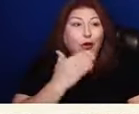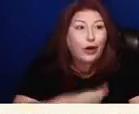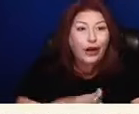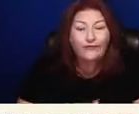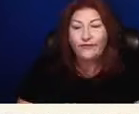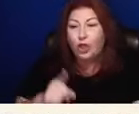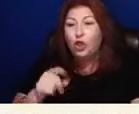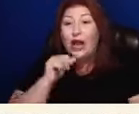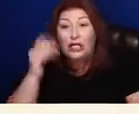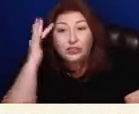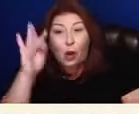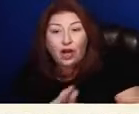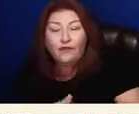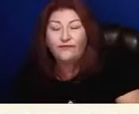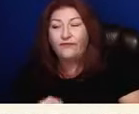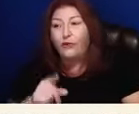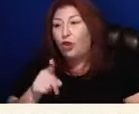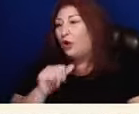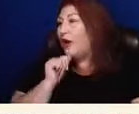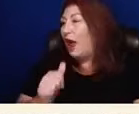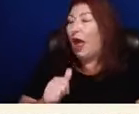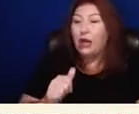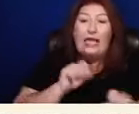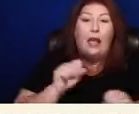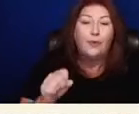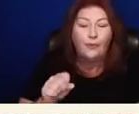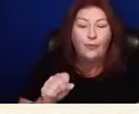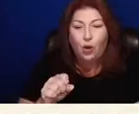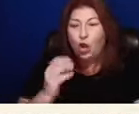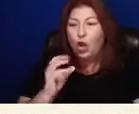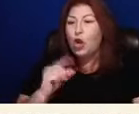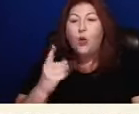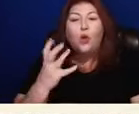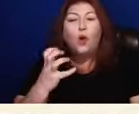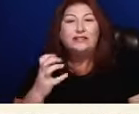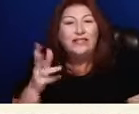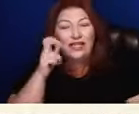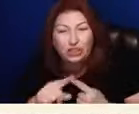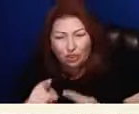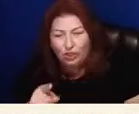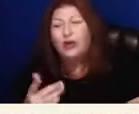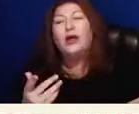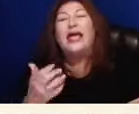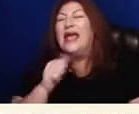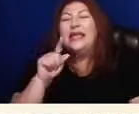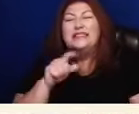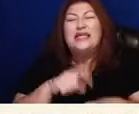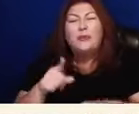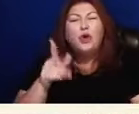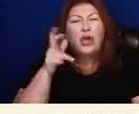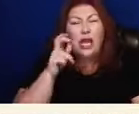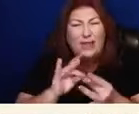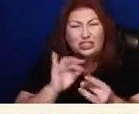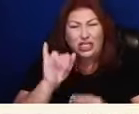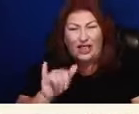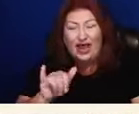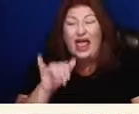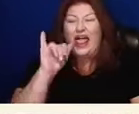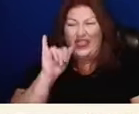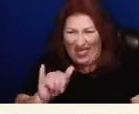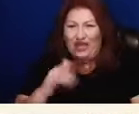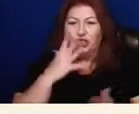not smart enough, you're not, you know, capable, nobody wants to listen to you, right? Anytime you hear messages like that, that is